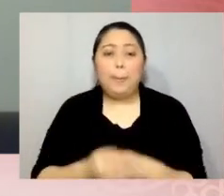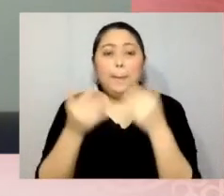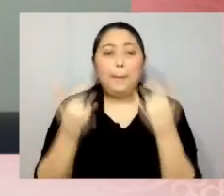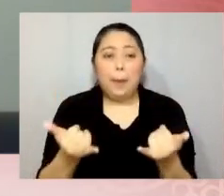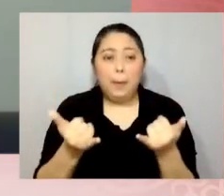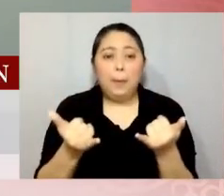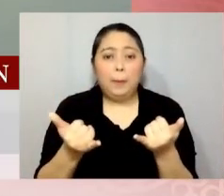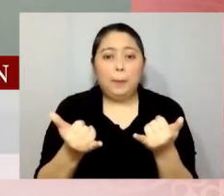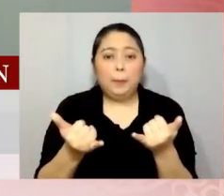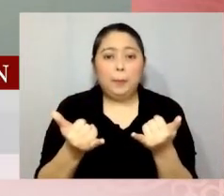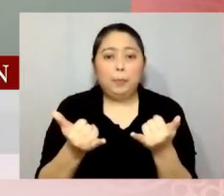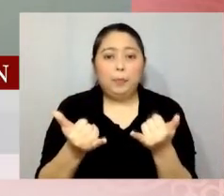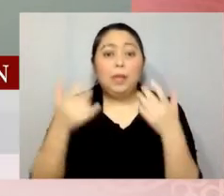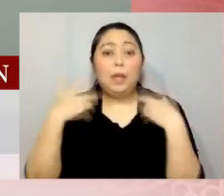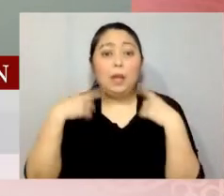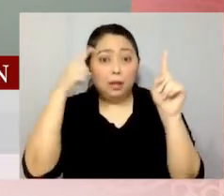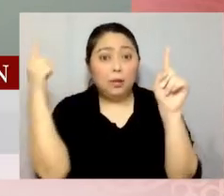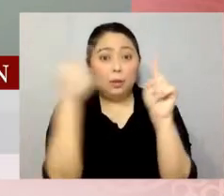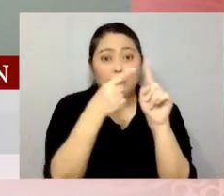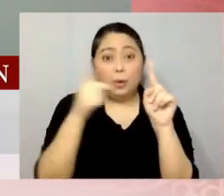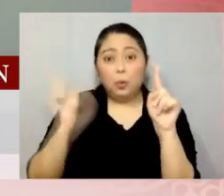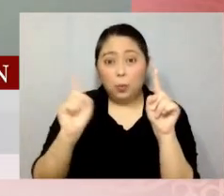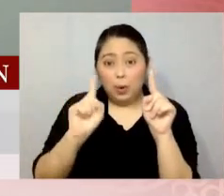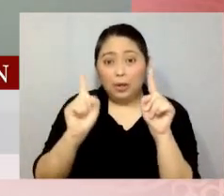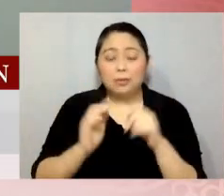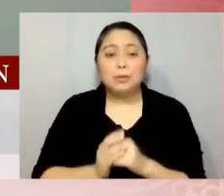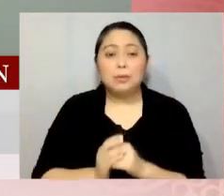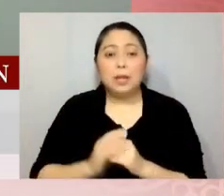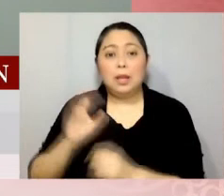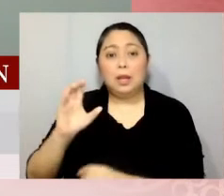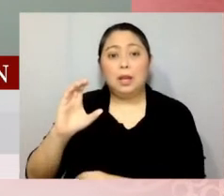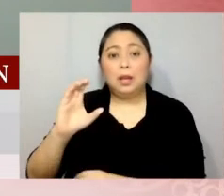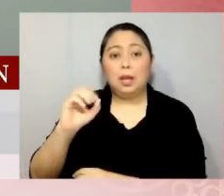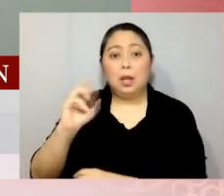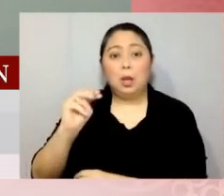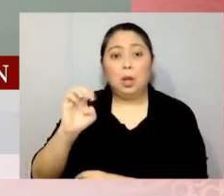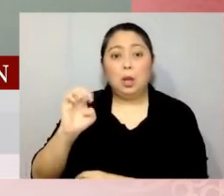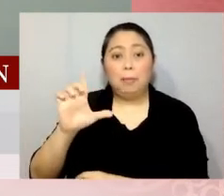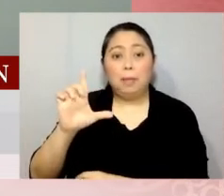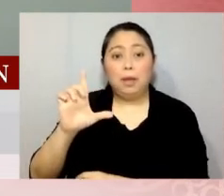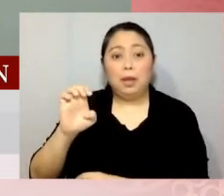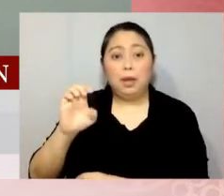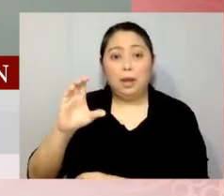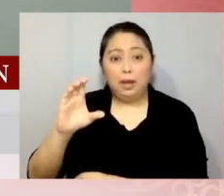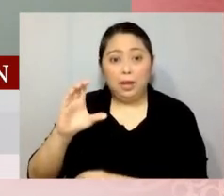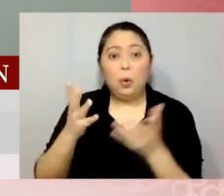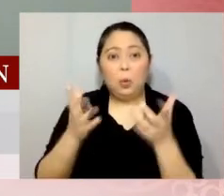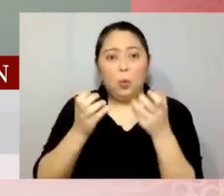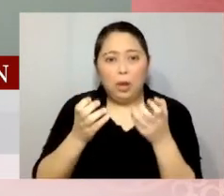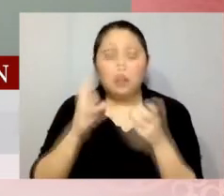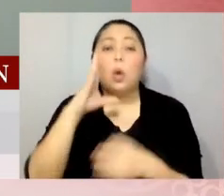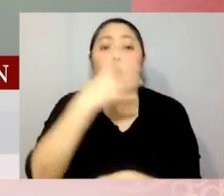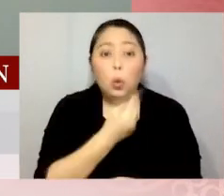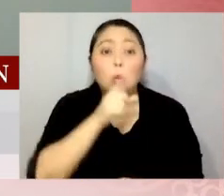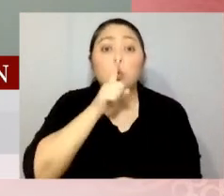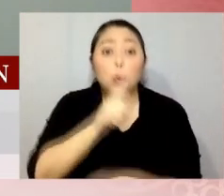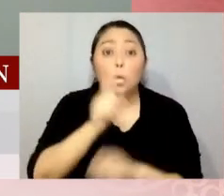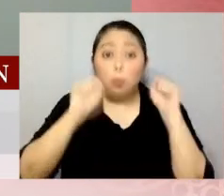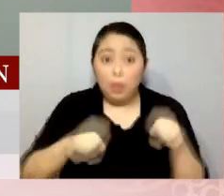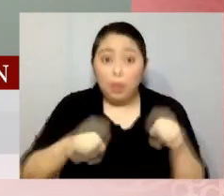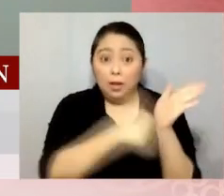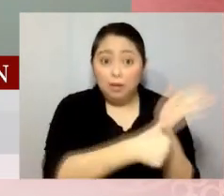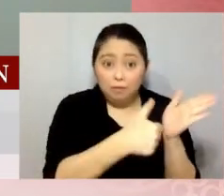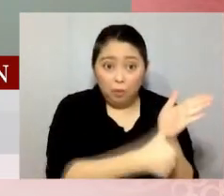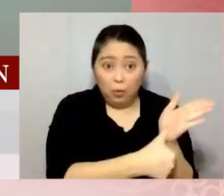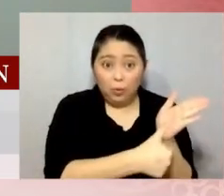being the objective of the commission to include all that are who are qualified to vote, we